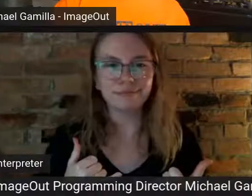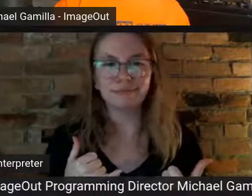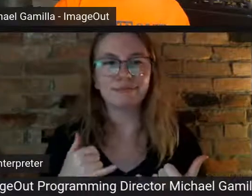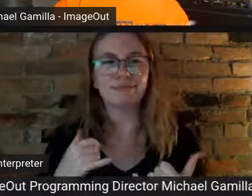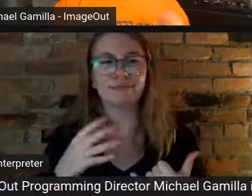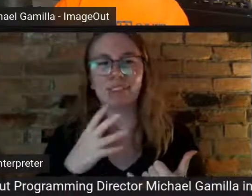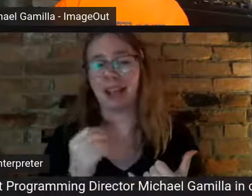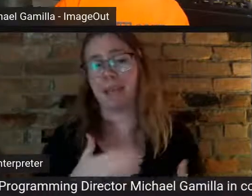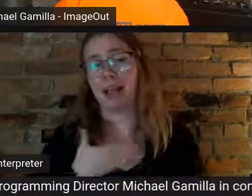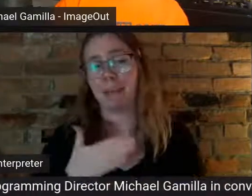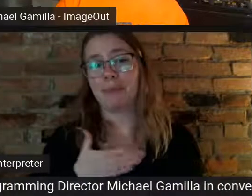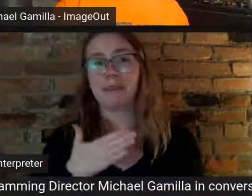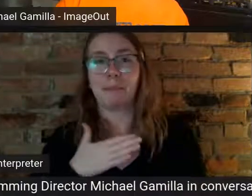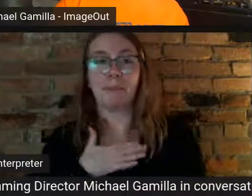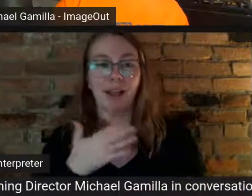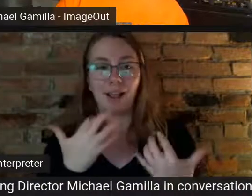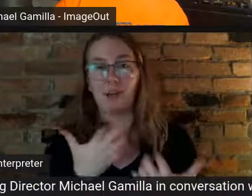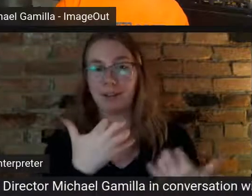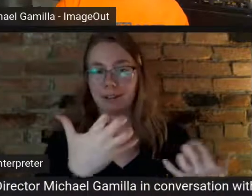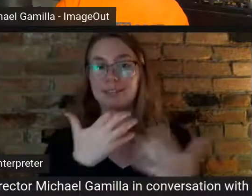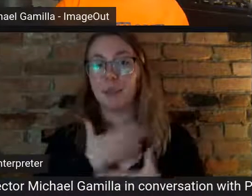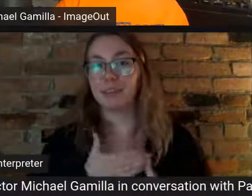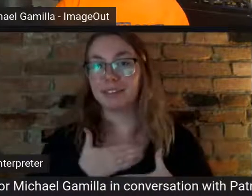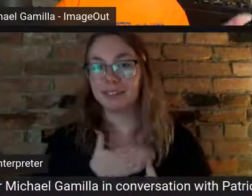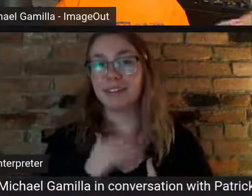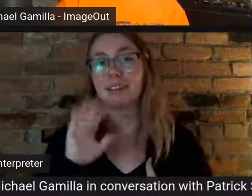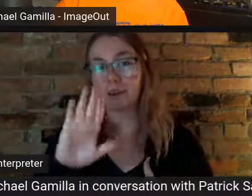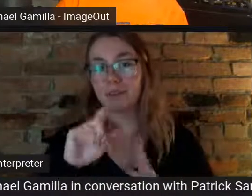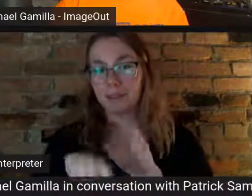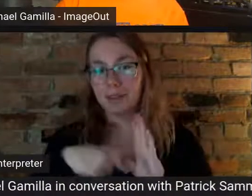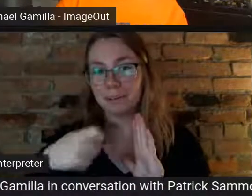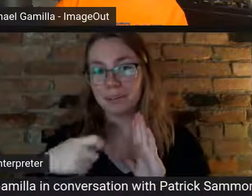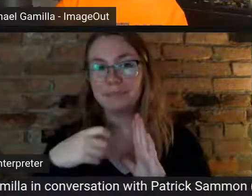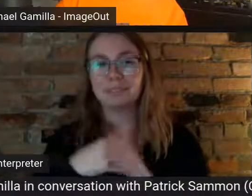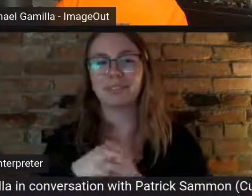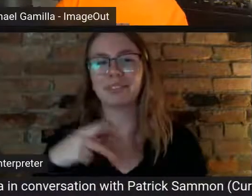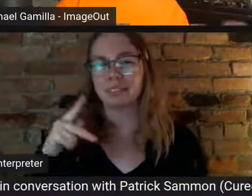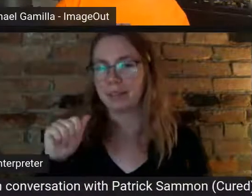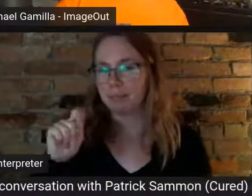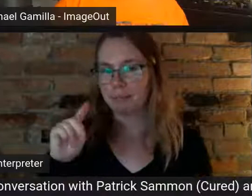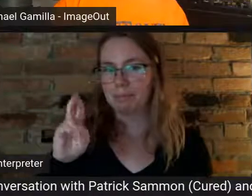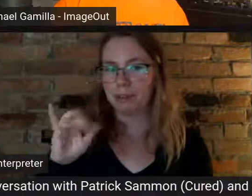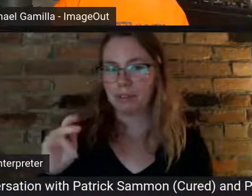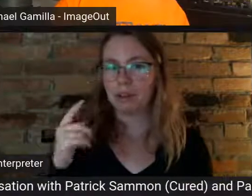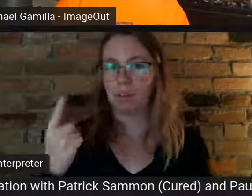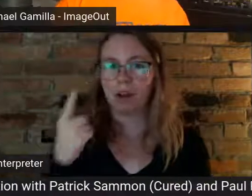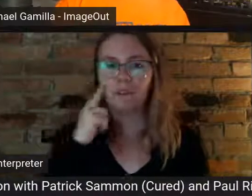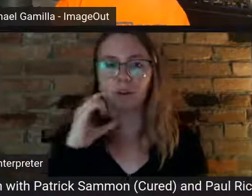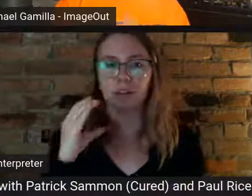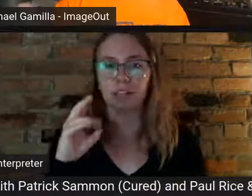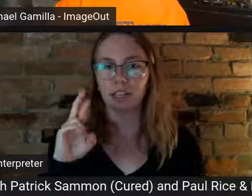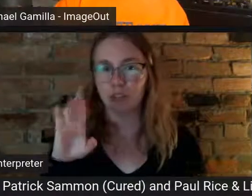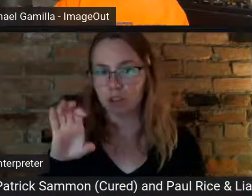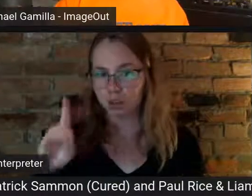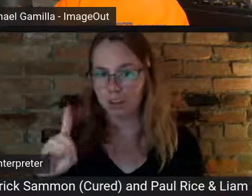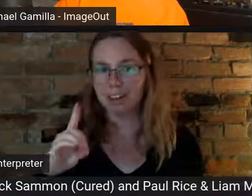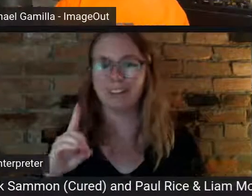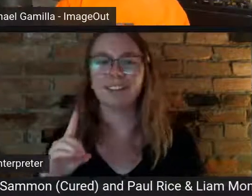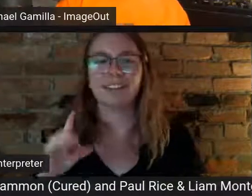that my audience appreciated the films. You know, Patrick won for CURED, and then, you know,